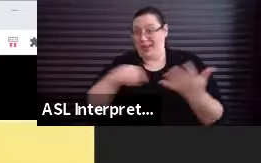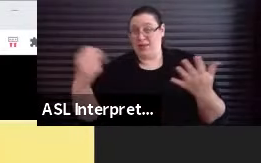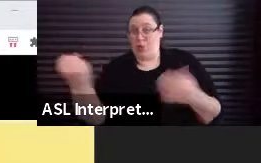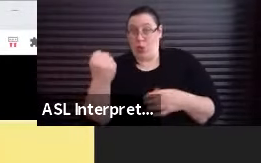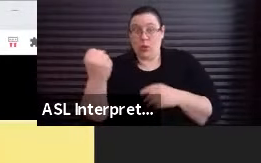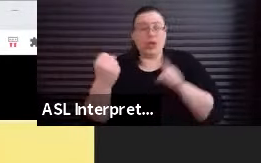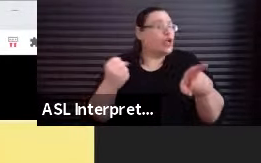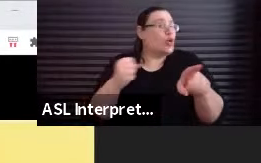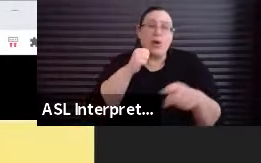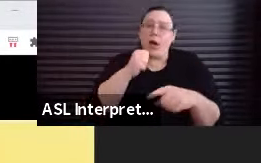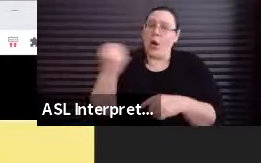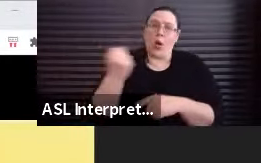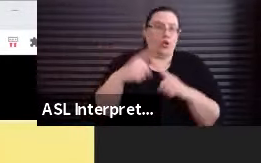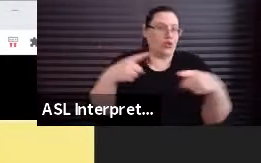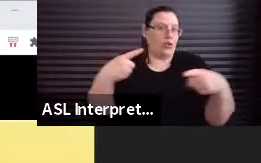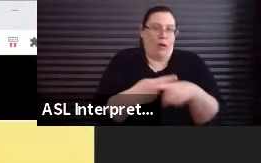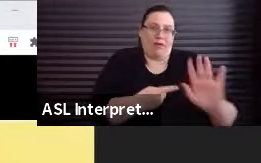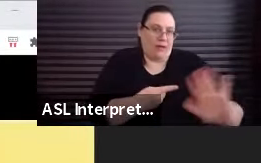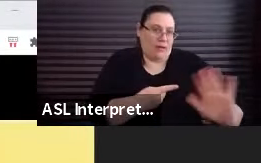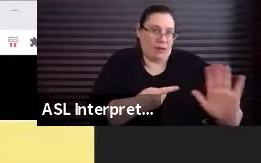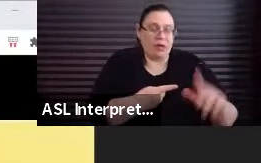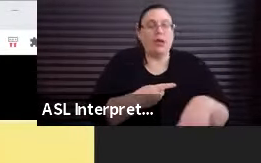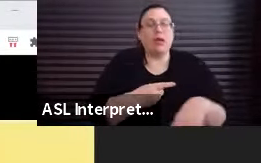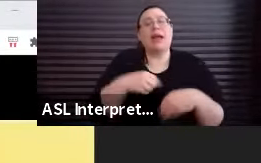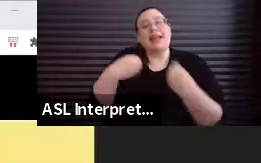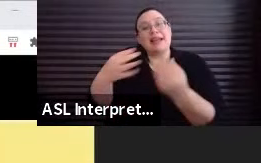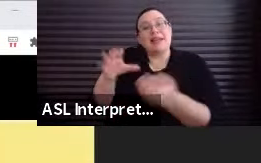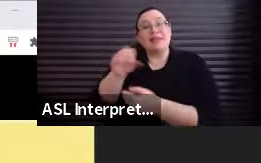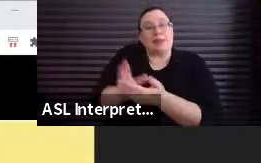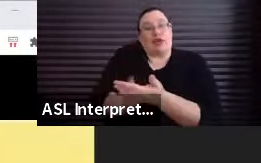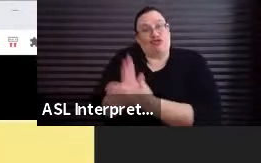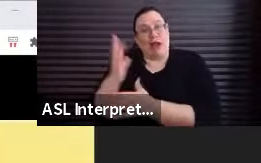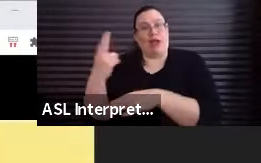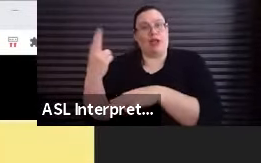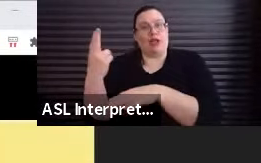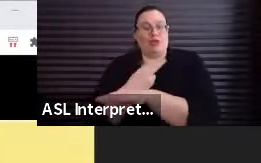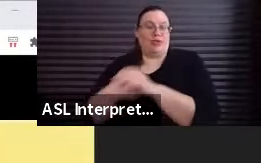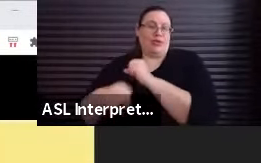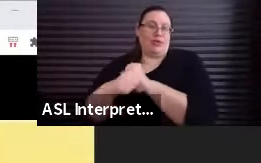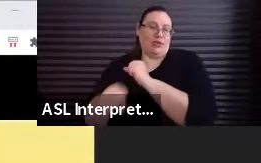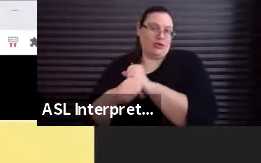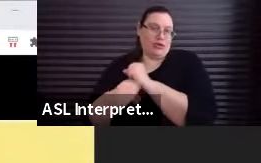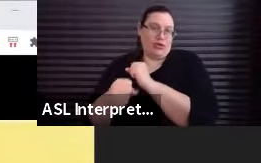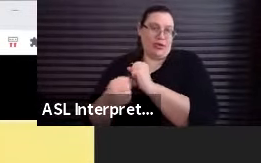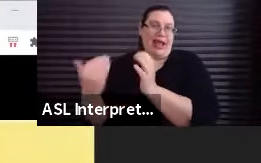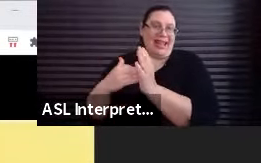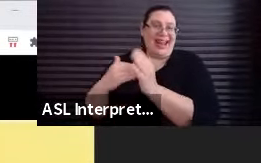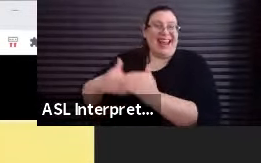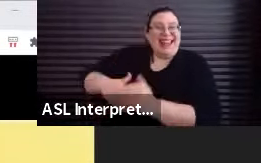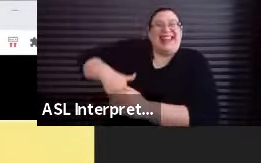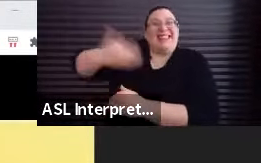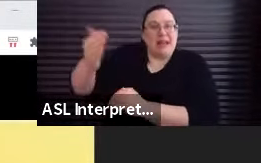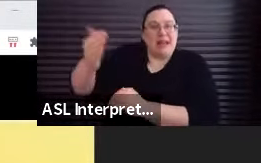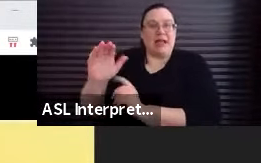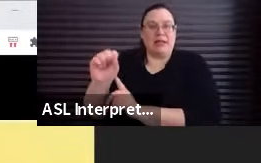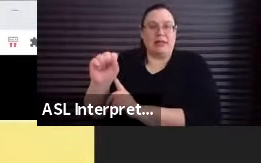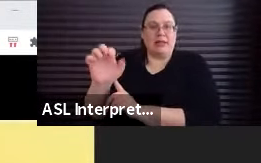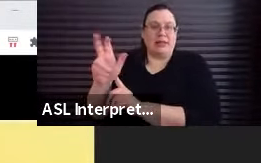the conflict. It just gives the company the right to use the commercial at the next season that it fits with.